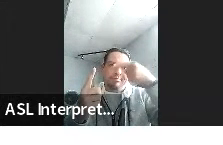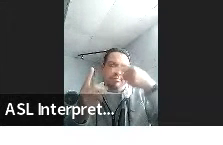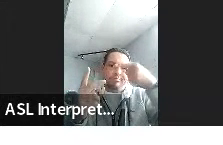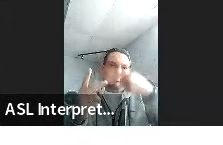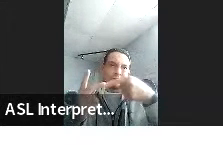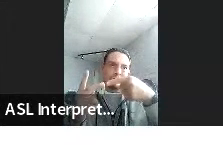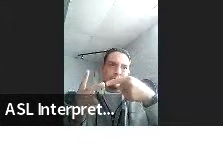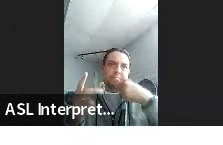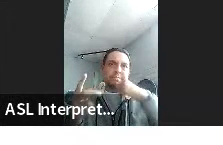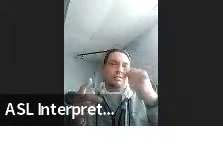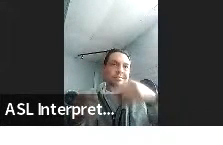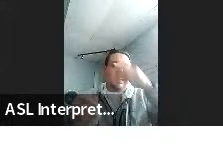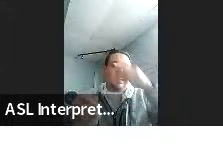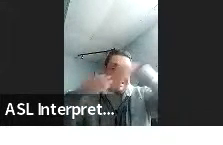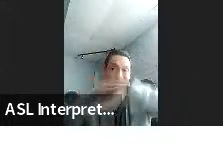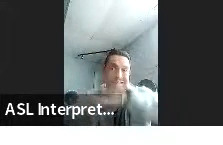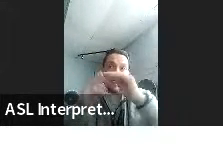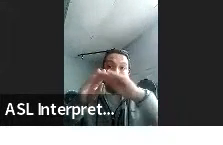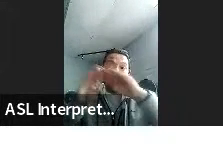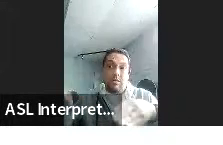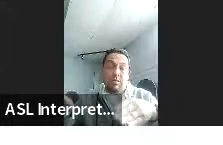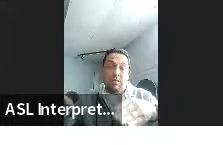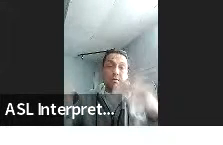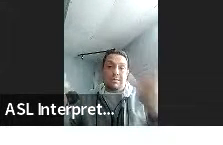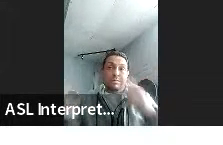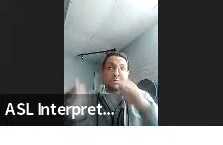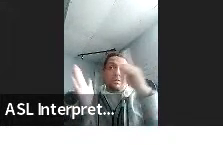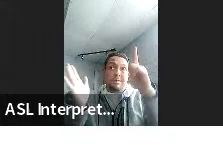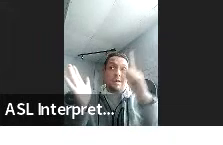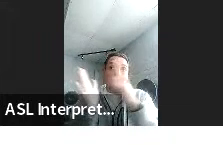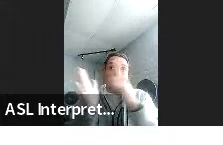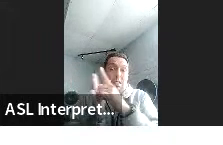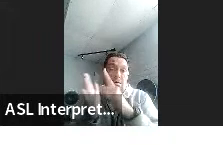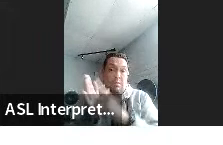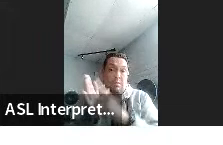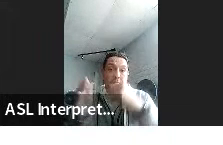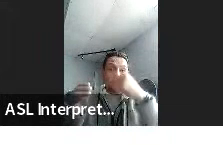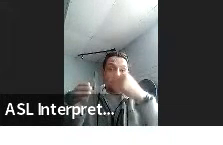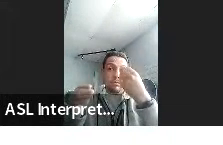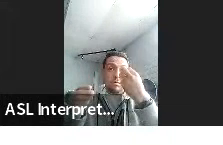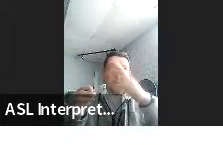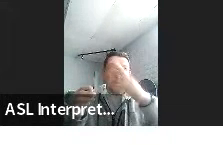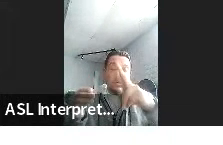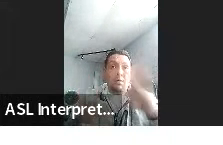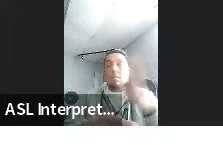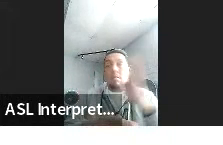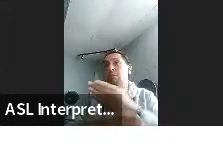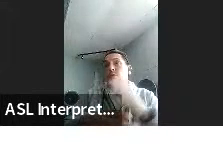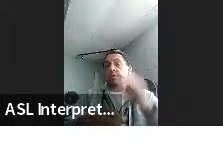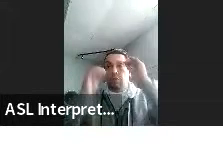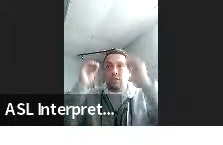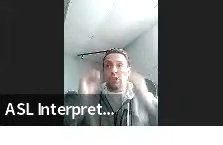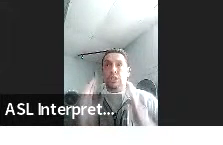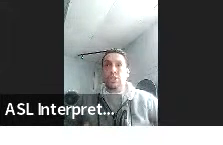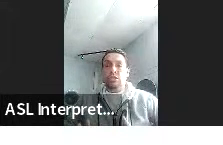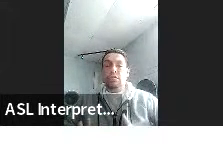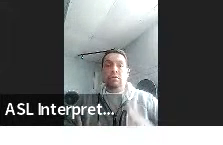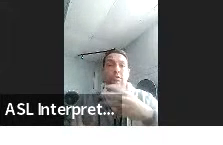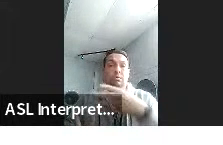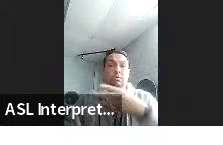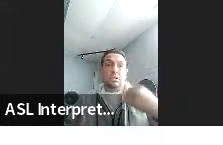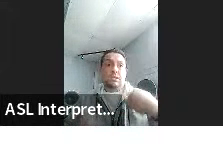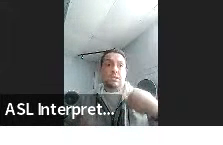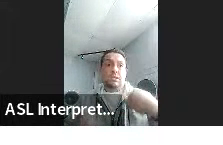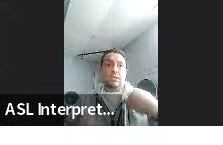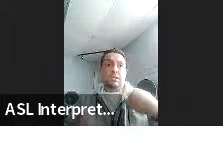home. So for example, today you could be a lawyer or a music teacher and regularly have clients visit you in your home, but you couldn't be a barber or